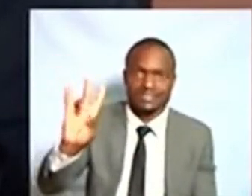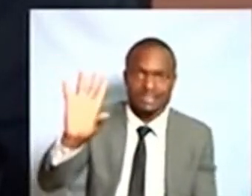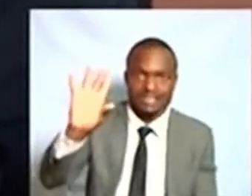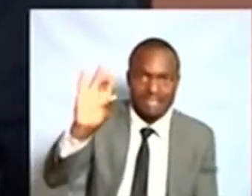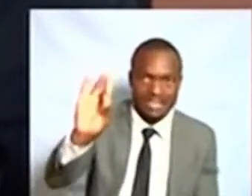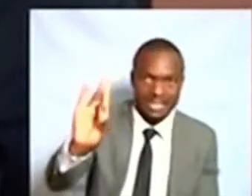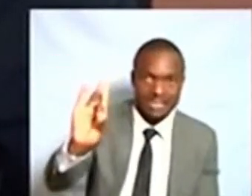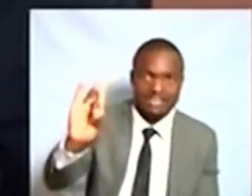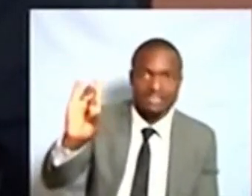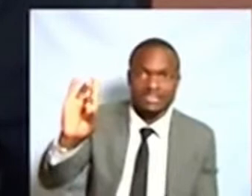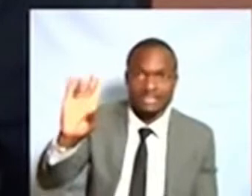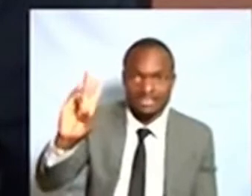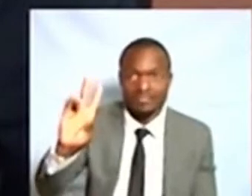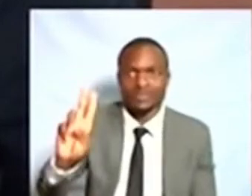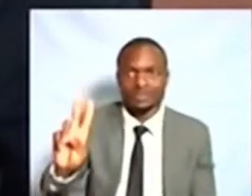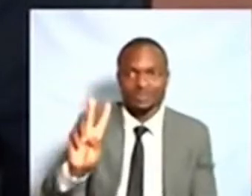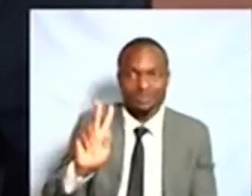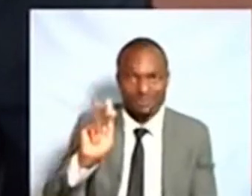137,872.